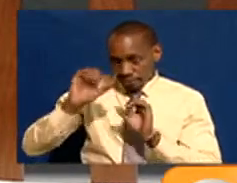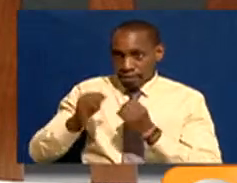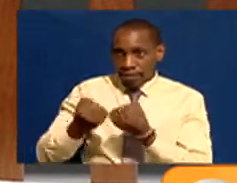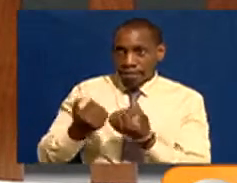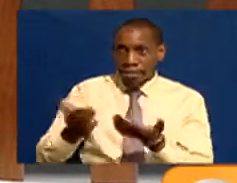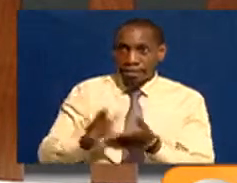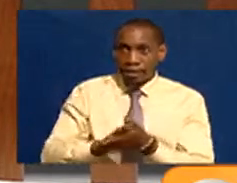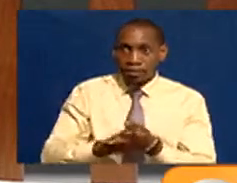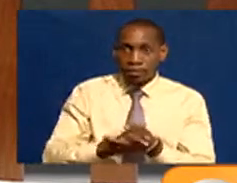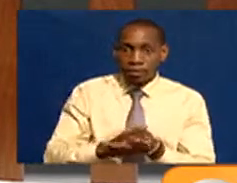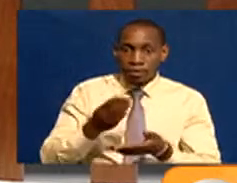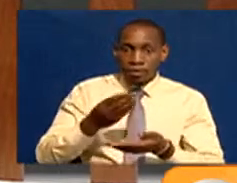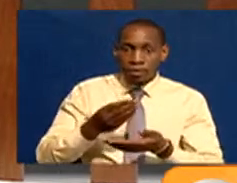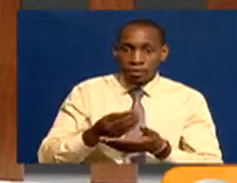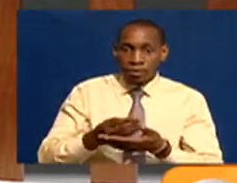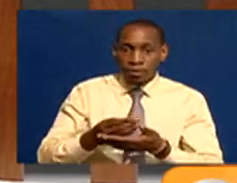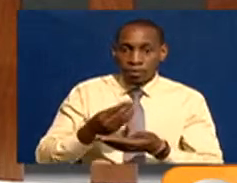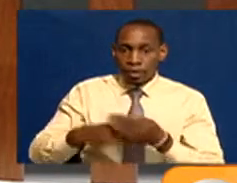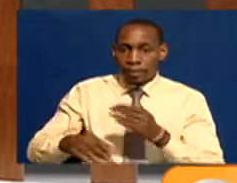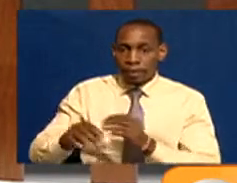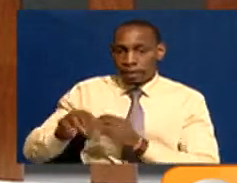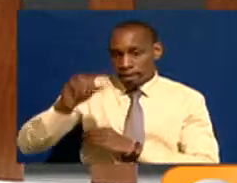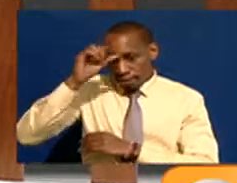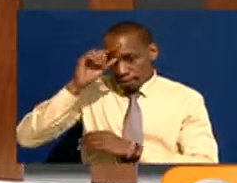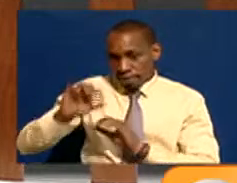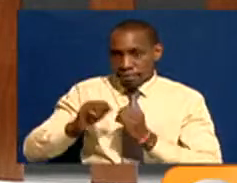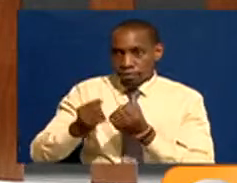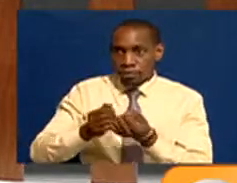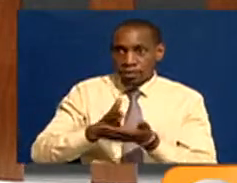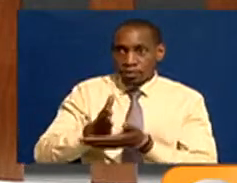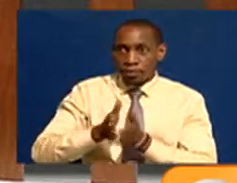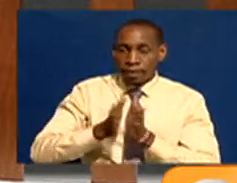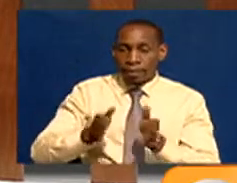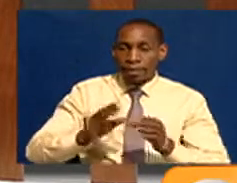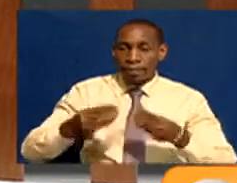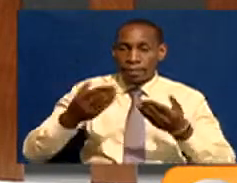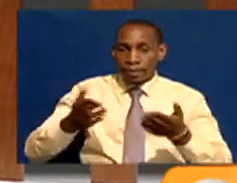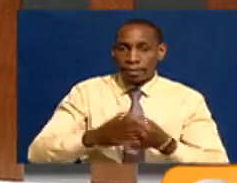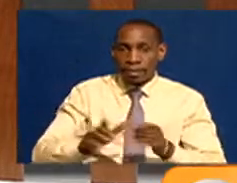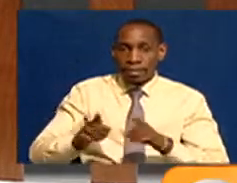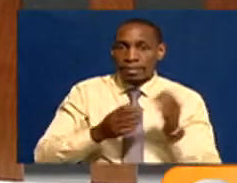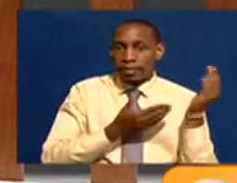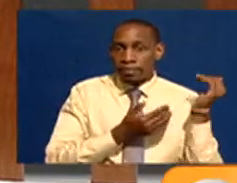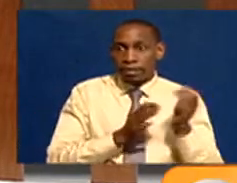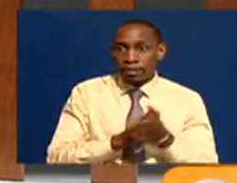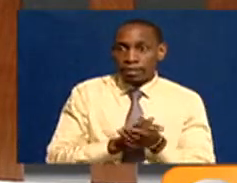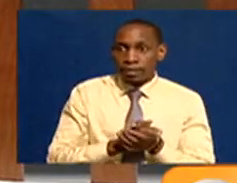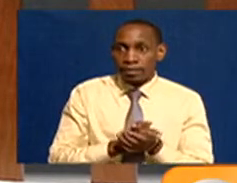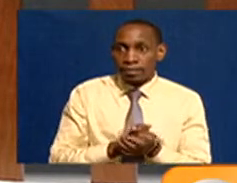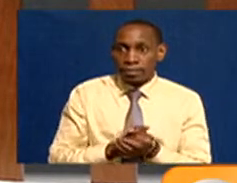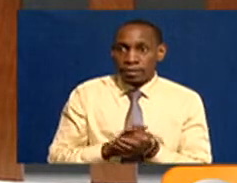to buy a pen in a parastatal, you need to go through public procurement. Right. Yeah? Yes. How do you expect Telecom Kenya to